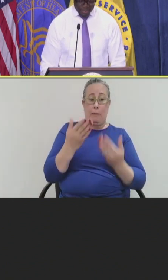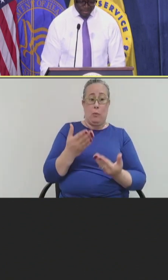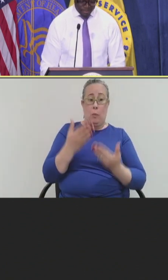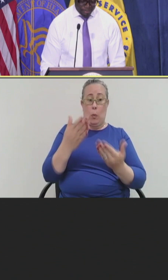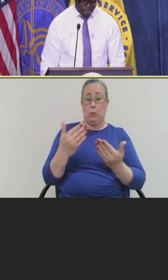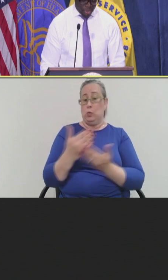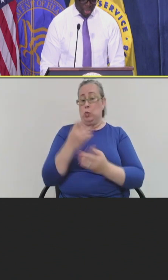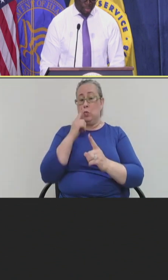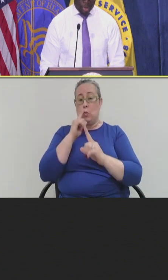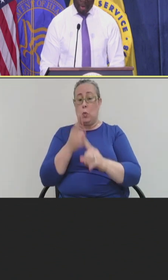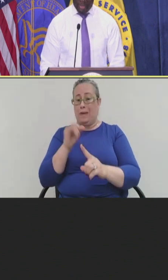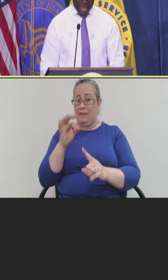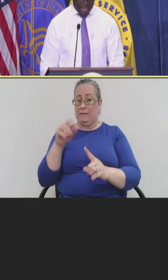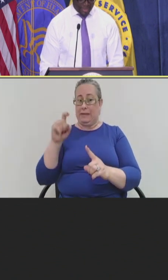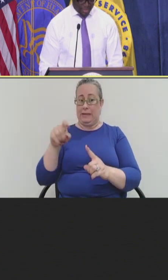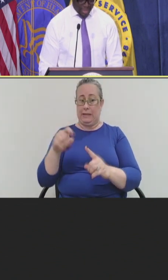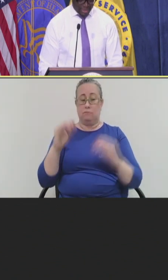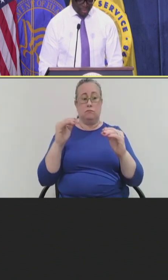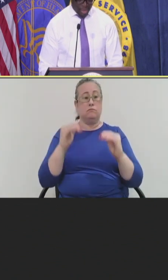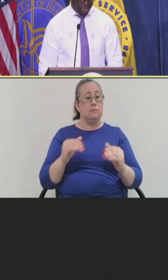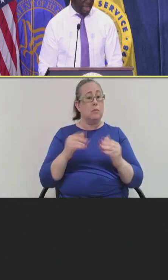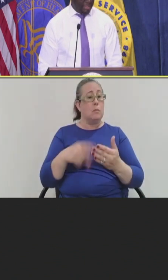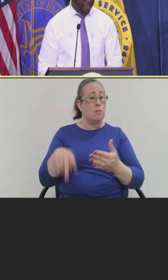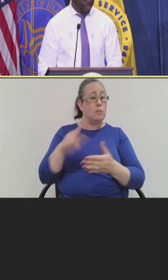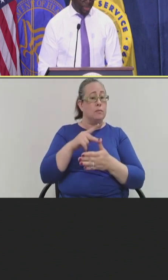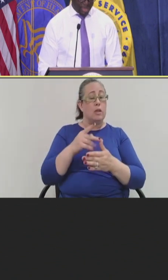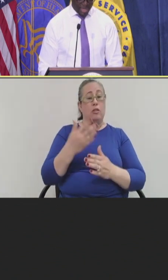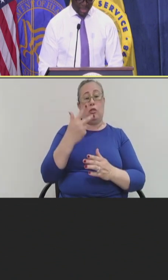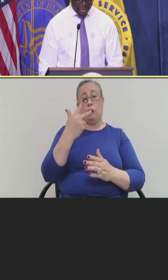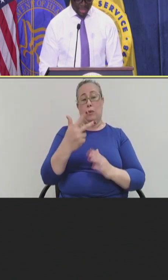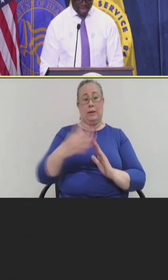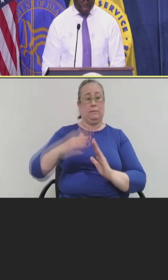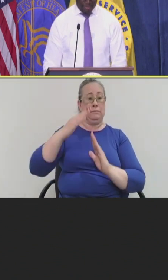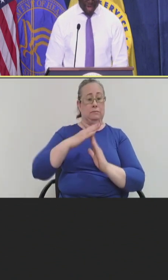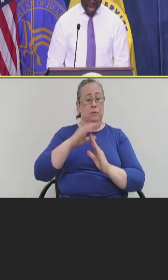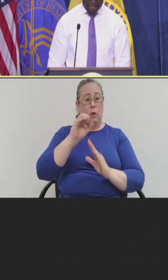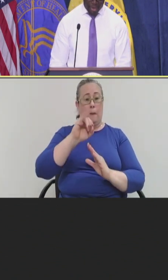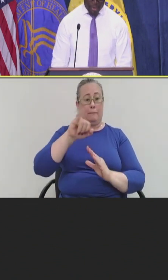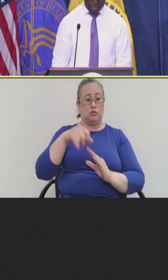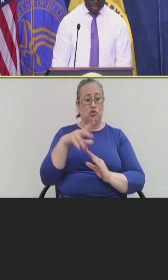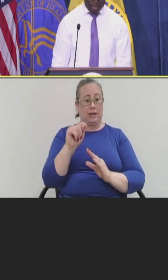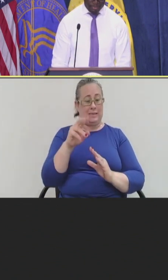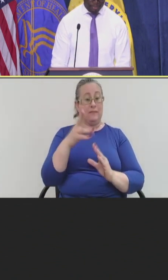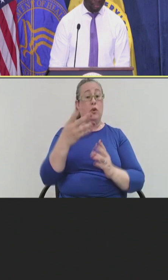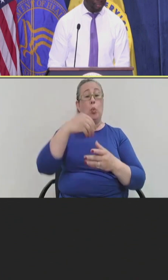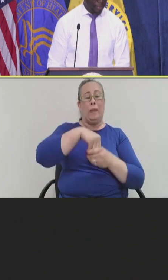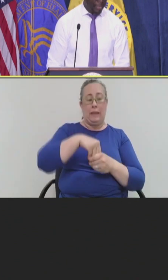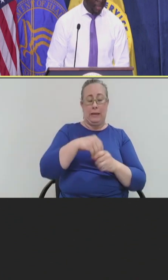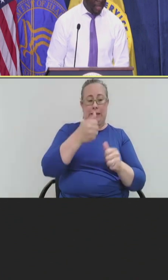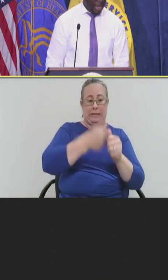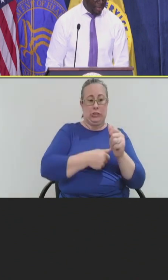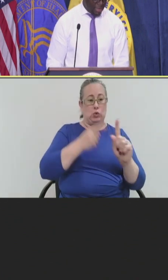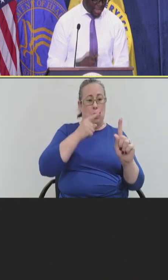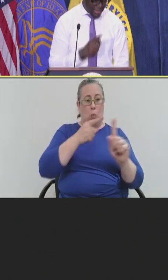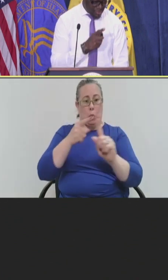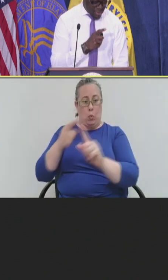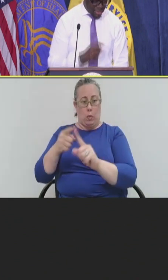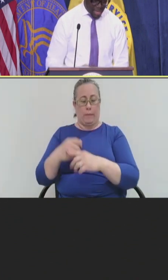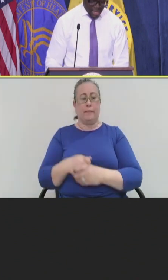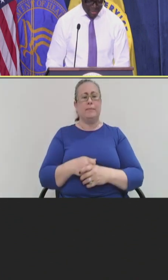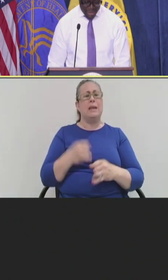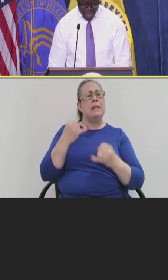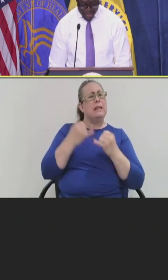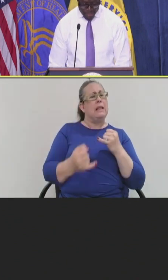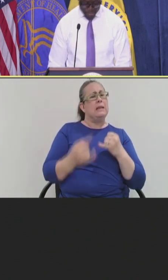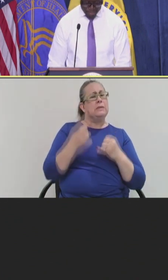needed. Prioritize 3 top objectives within each of the 5 goals. Now, the last one